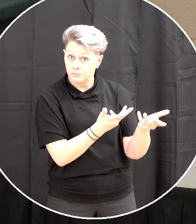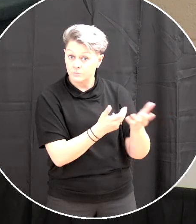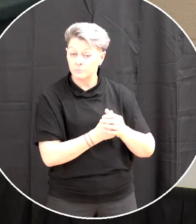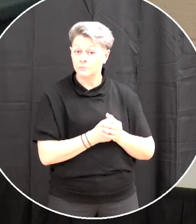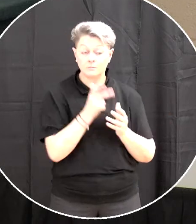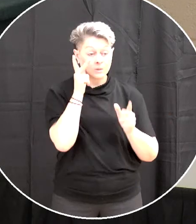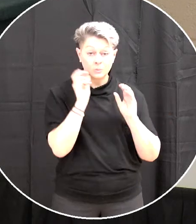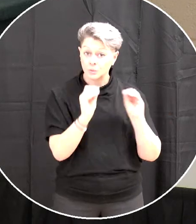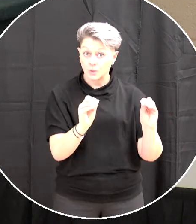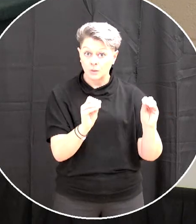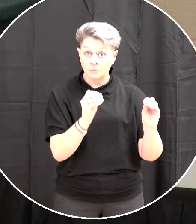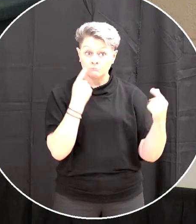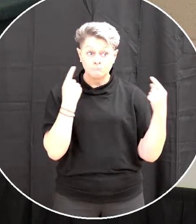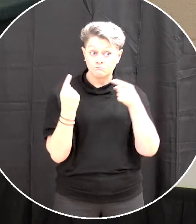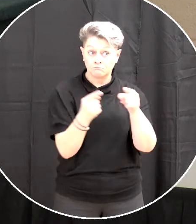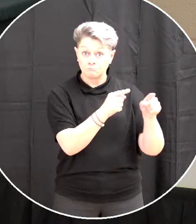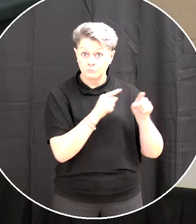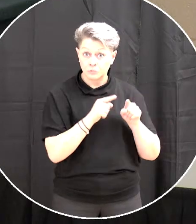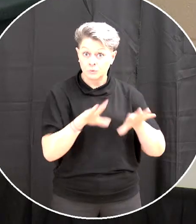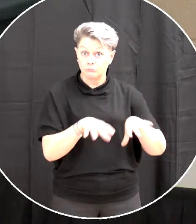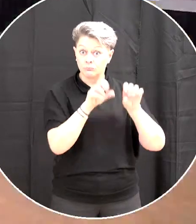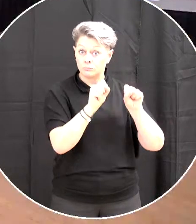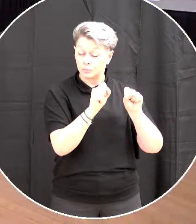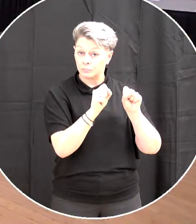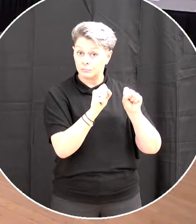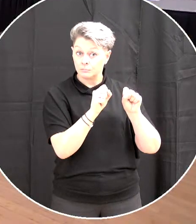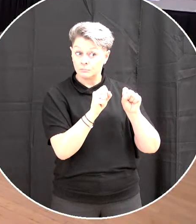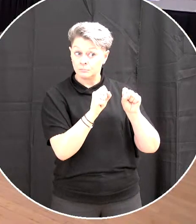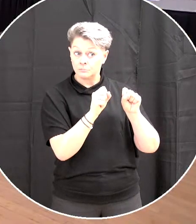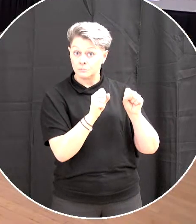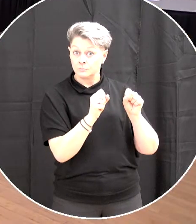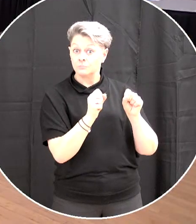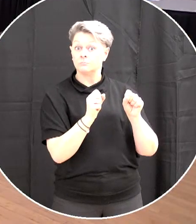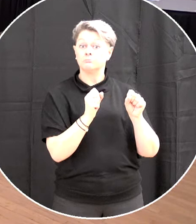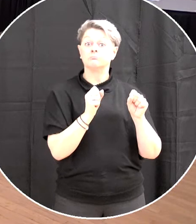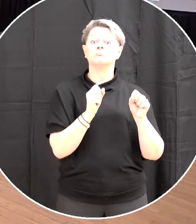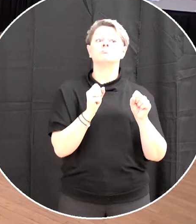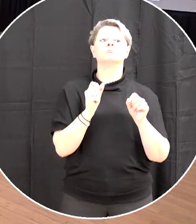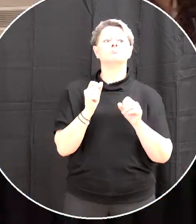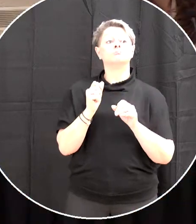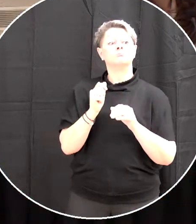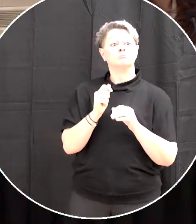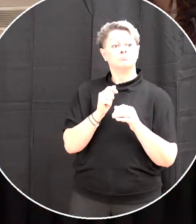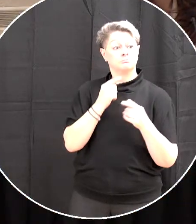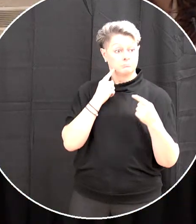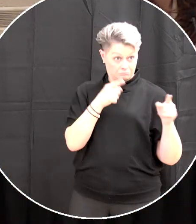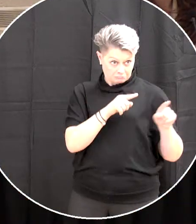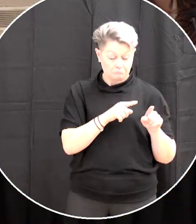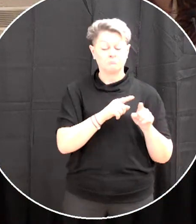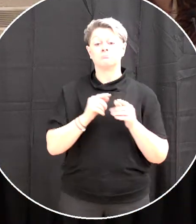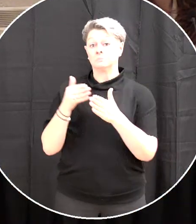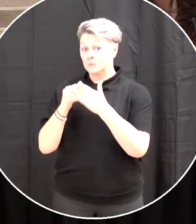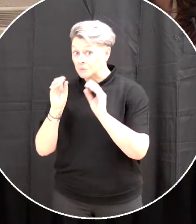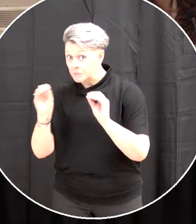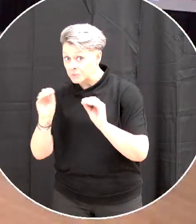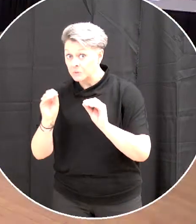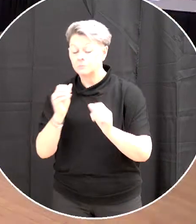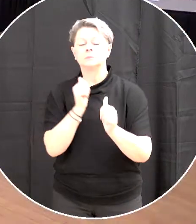Hearing none, all in favor of the adoption of the report? Minutes. Those against? Motion